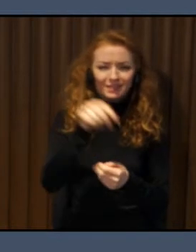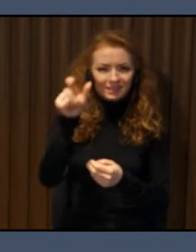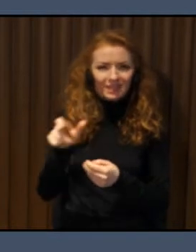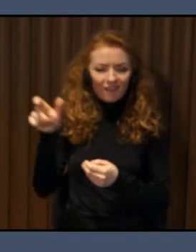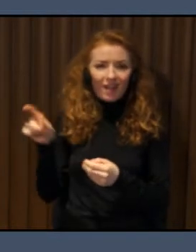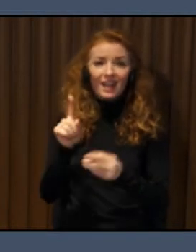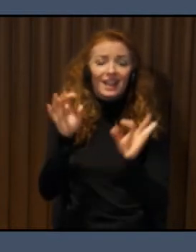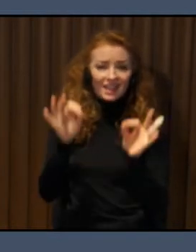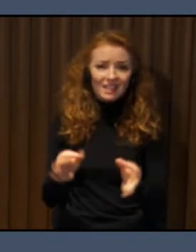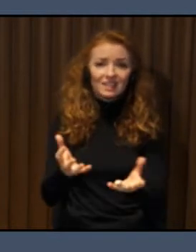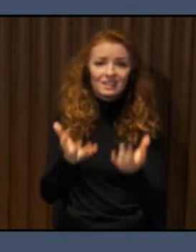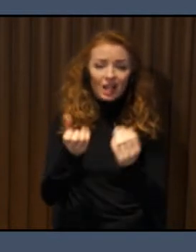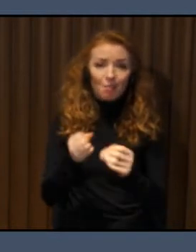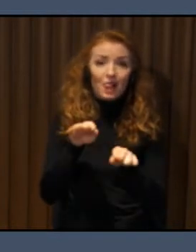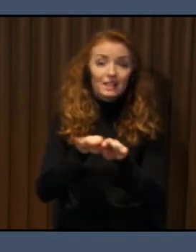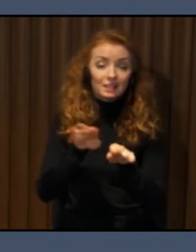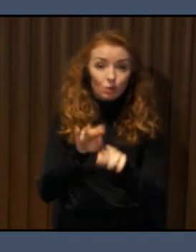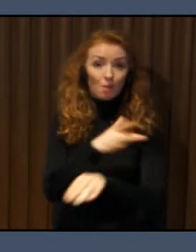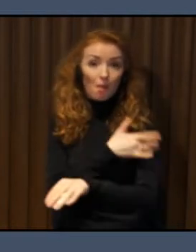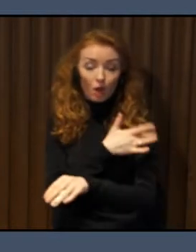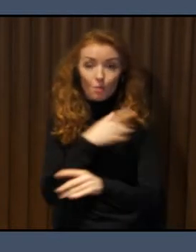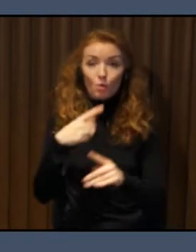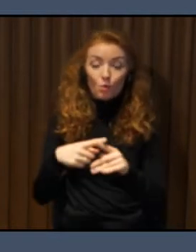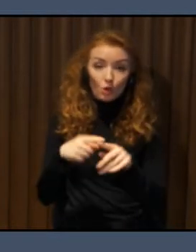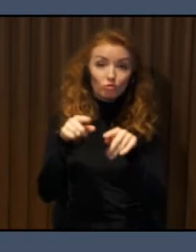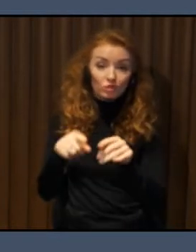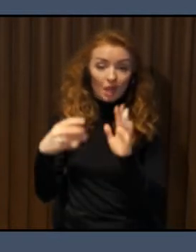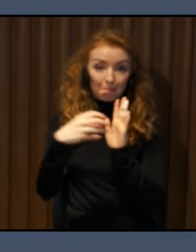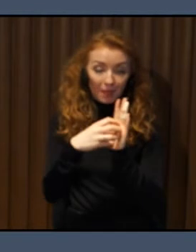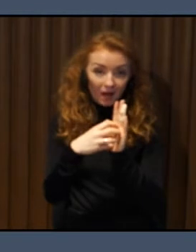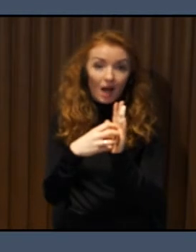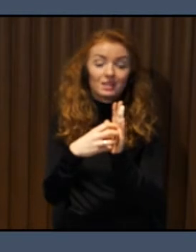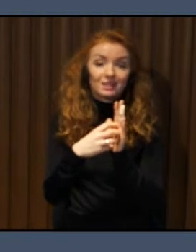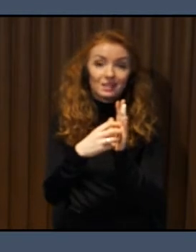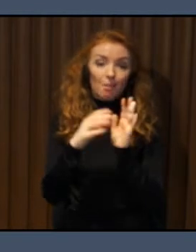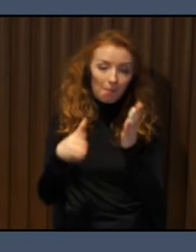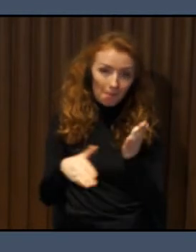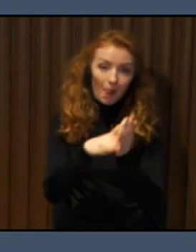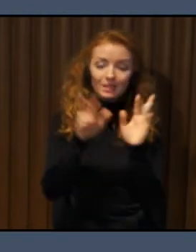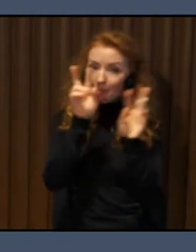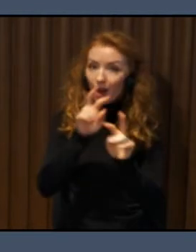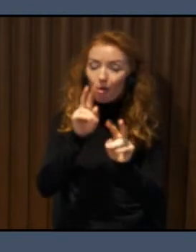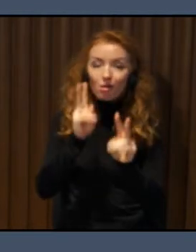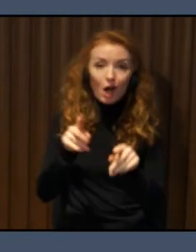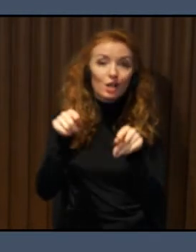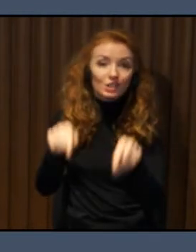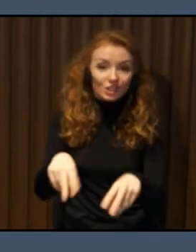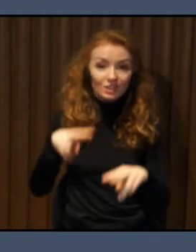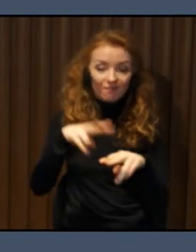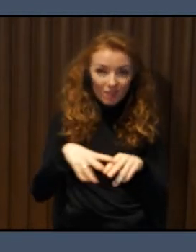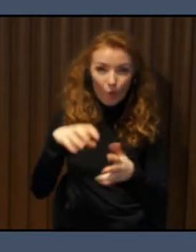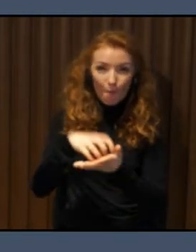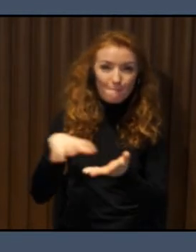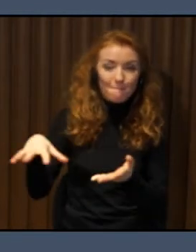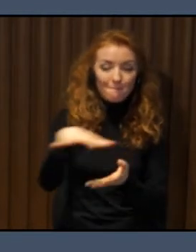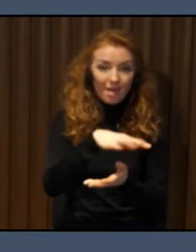full process in A-Check, we can really understand how the space is accessible according to each